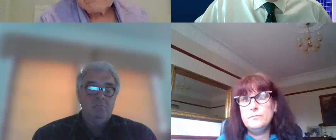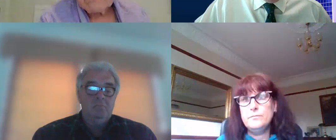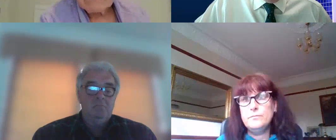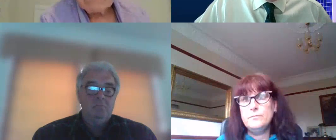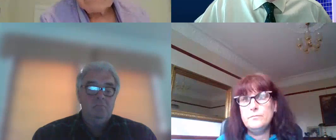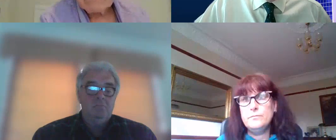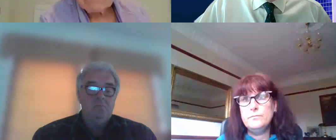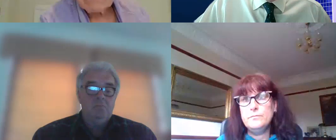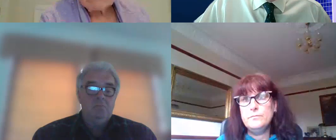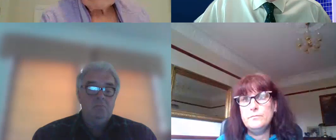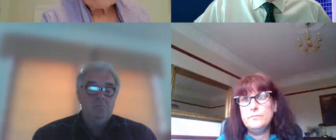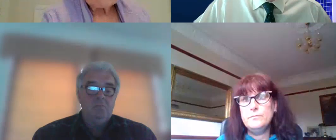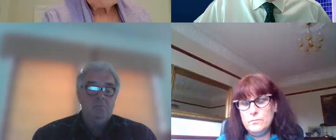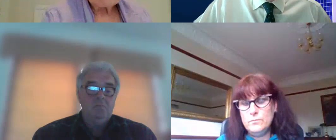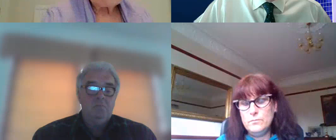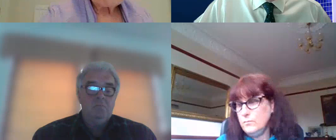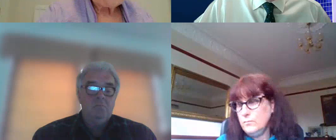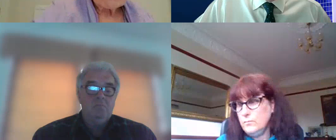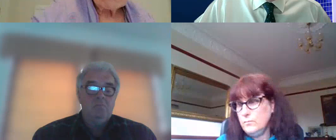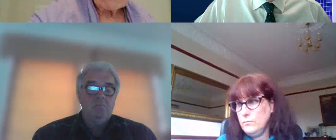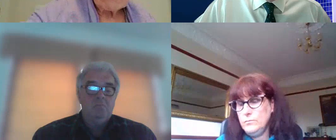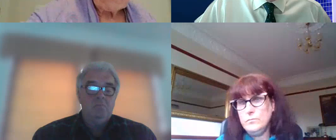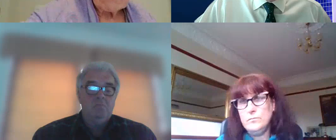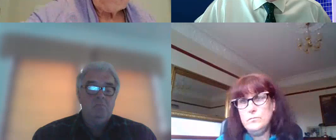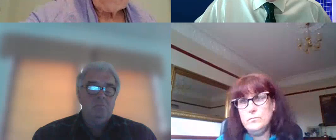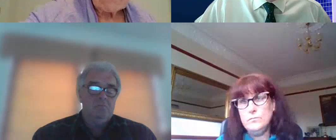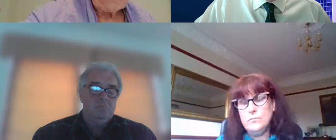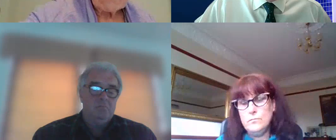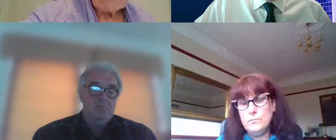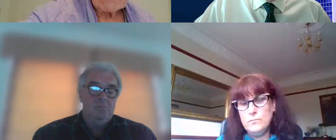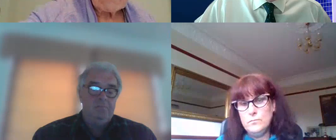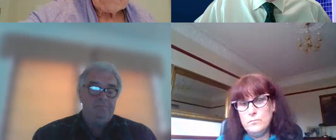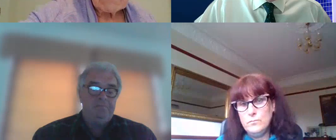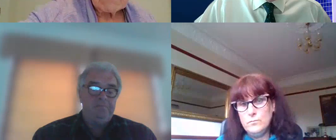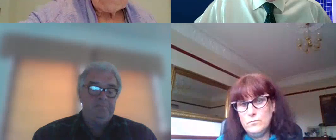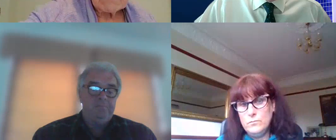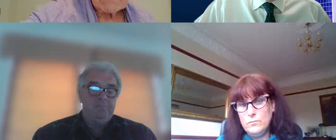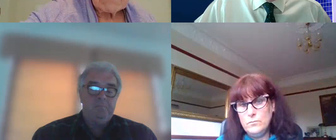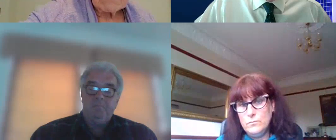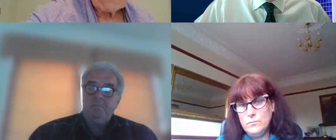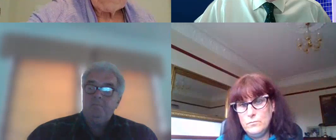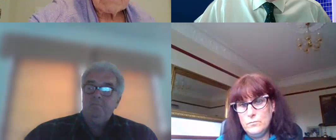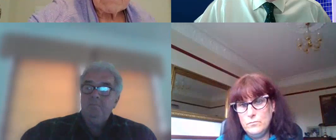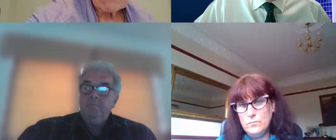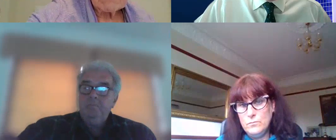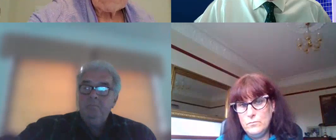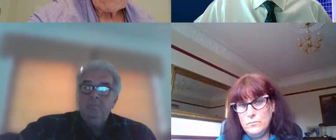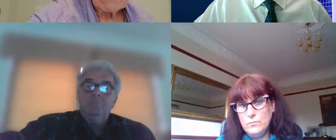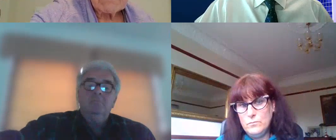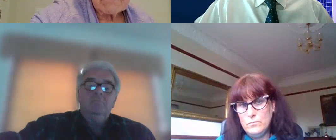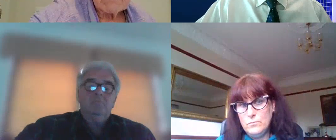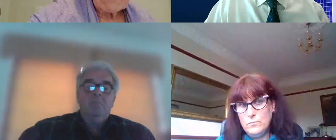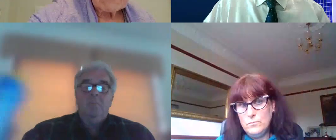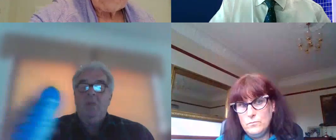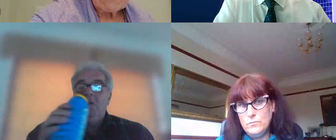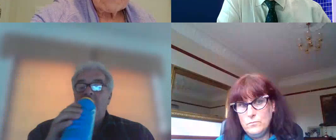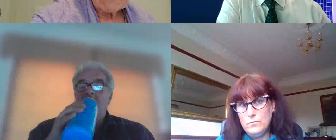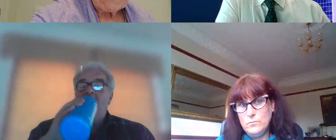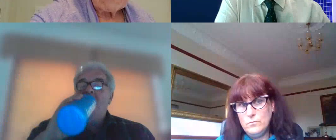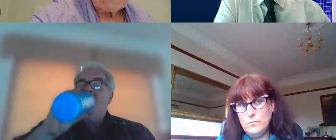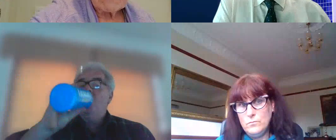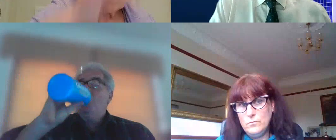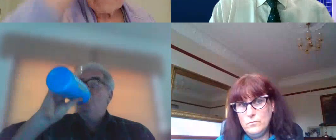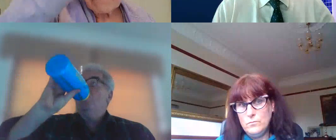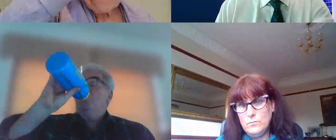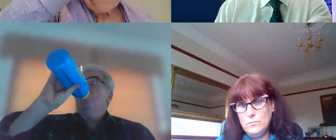candidates. See for the other 3, are we allowed an additional counting agent, or does that just get